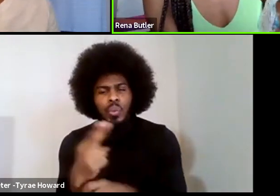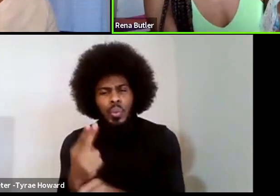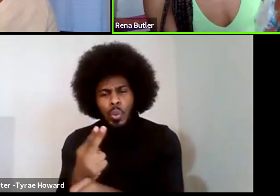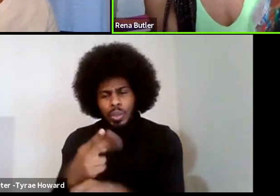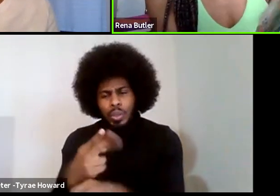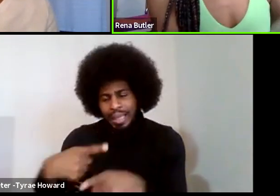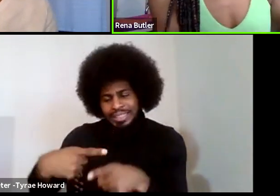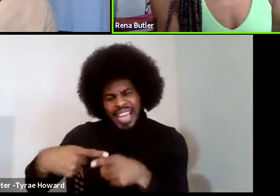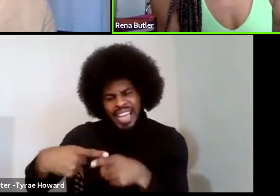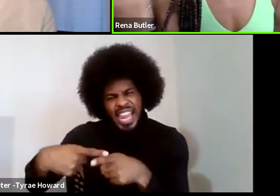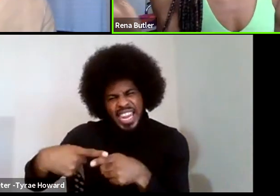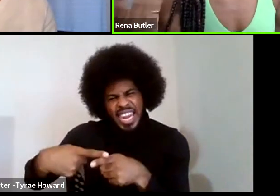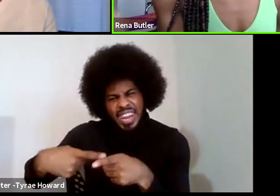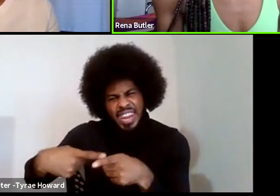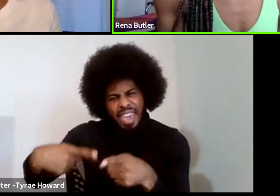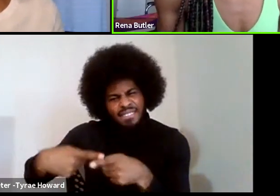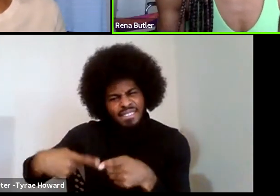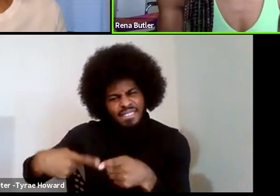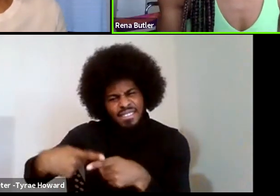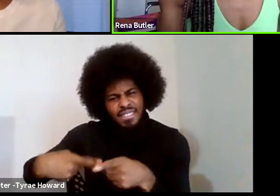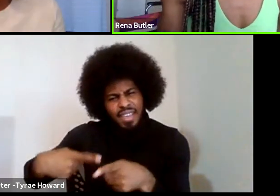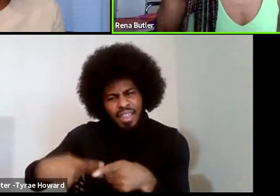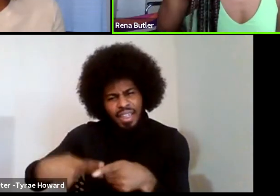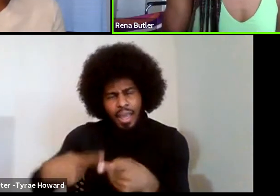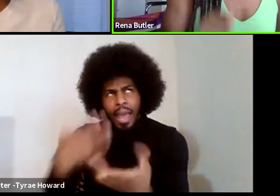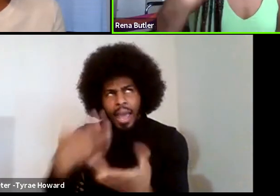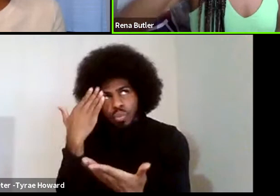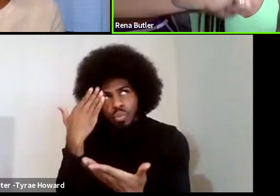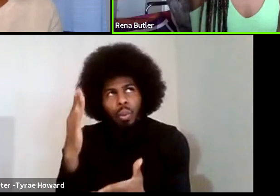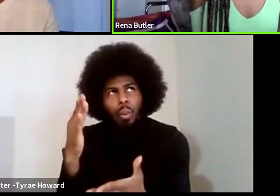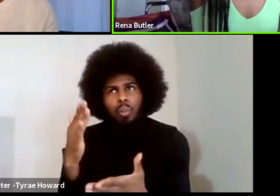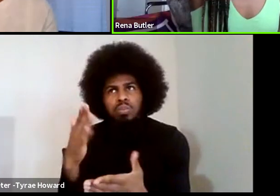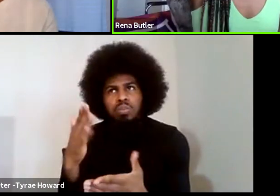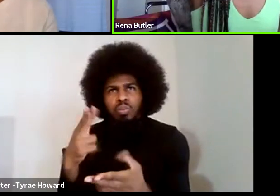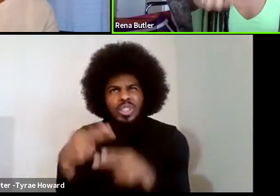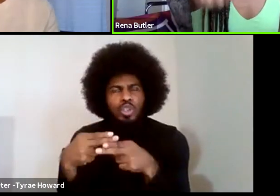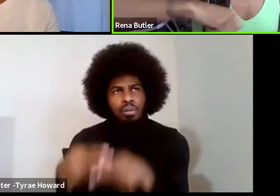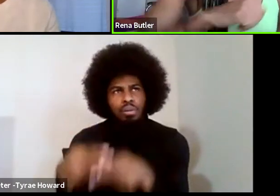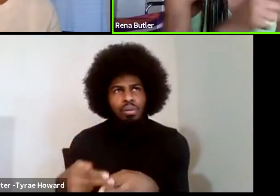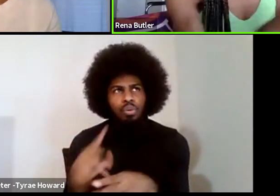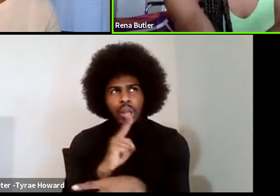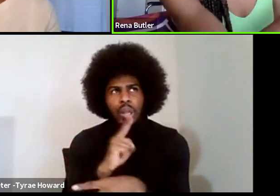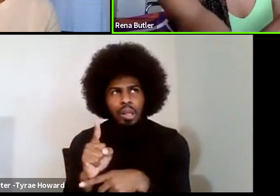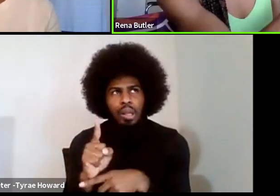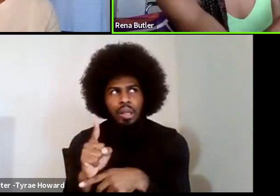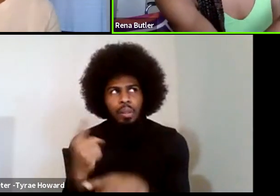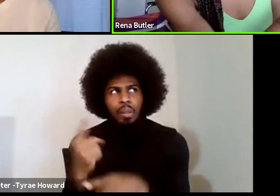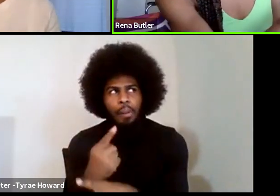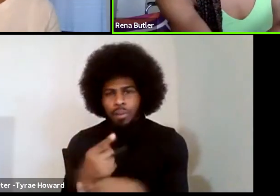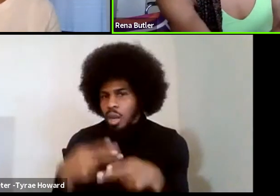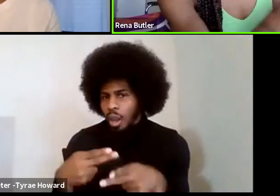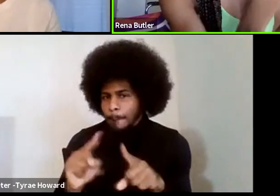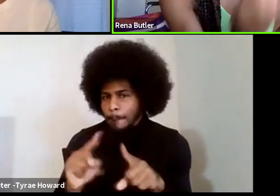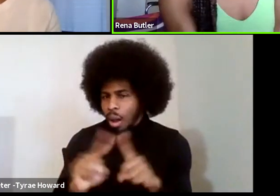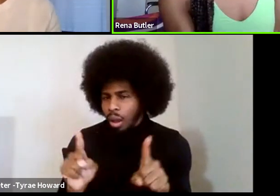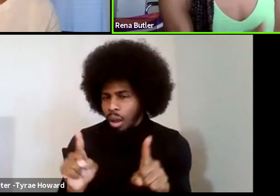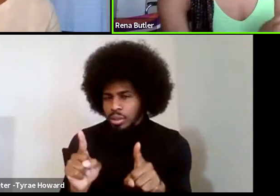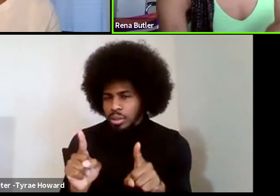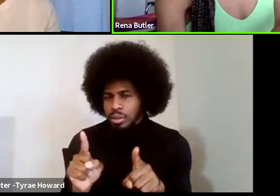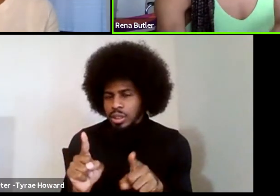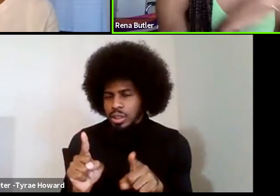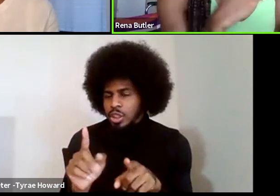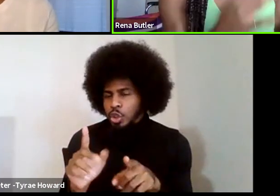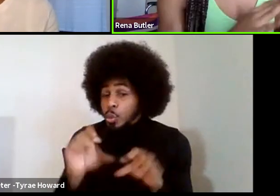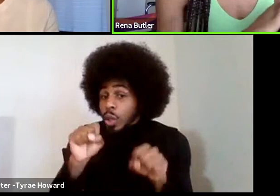knife instrument. I don't really know what it's called, but you take that little silver metal thing and you can mix